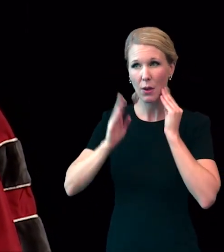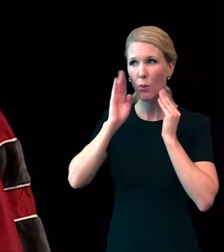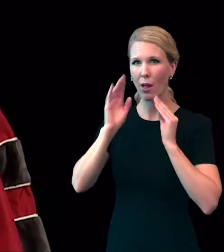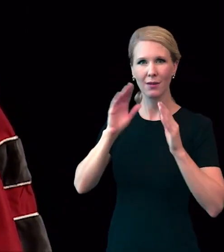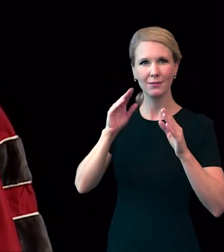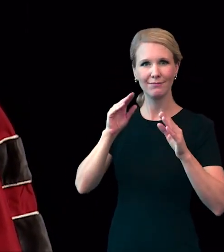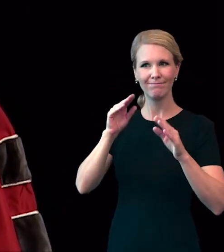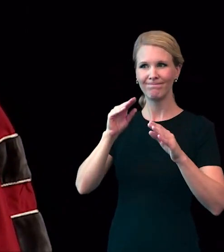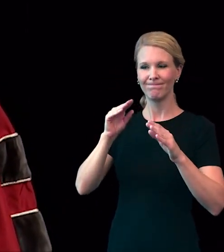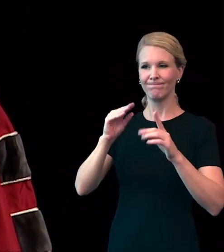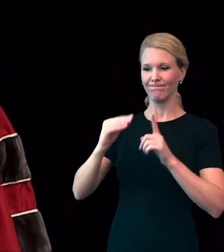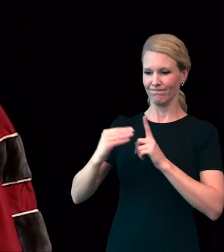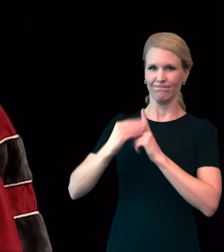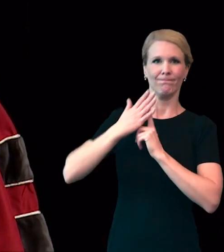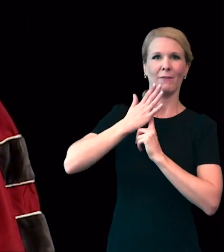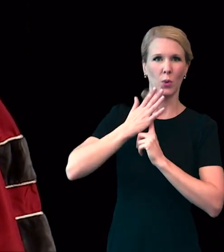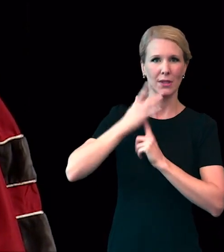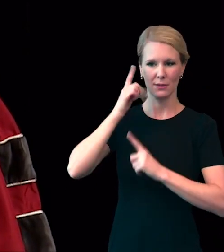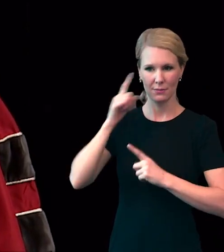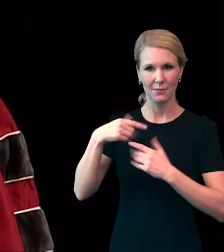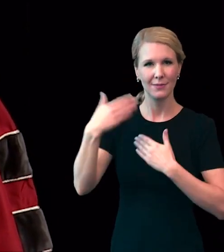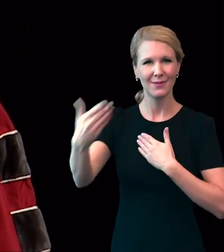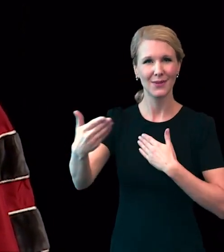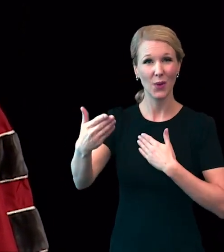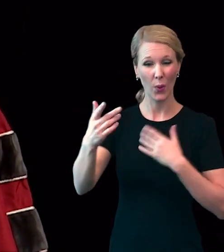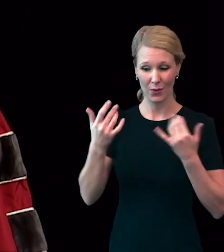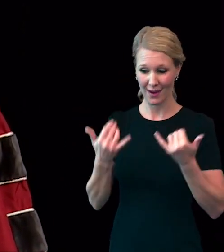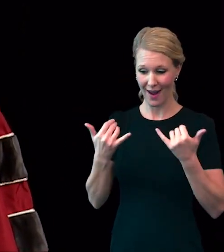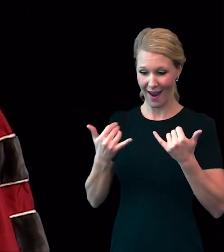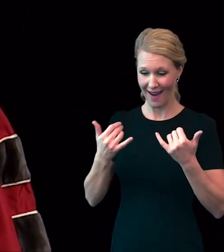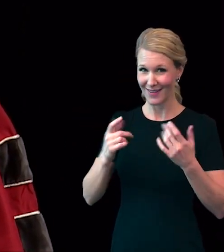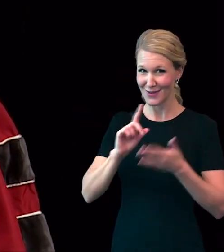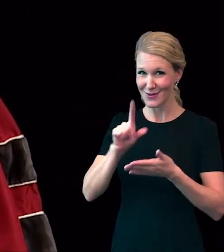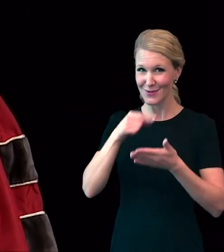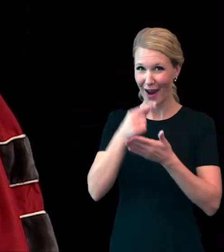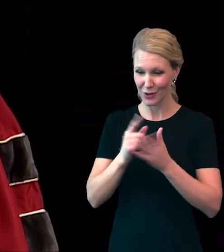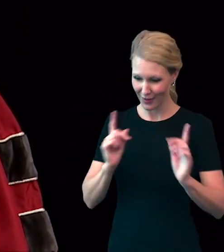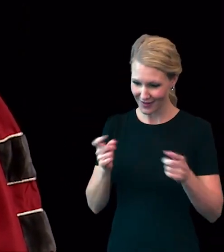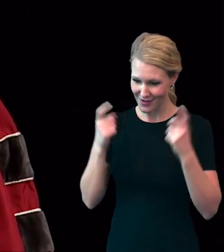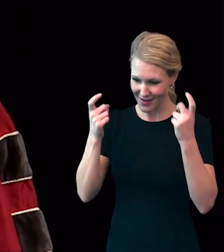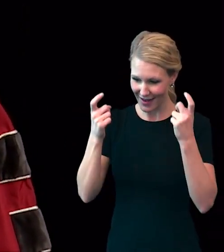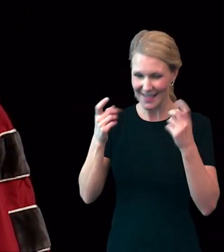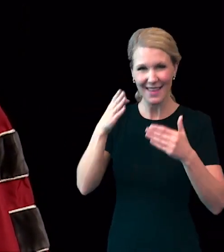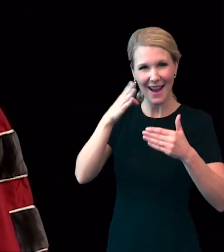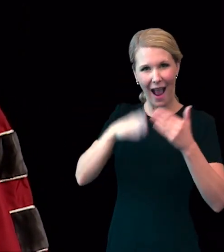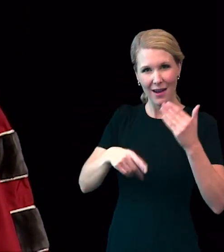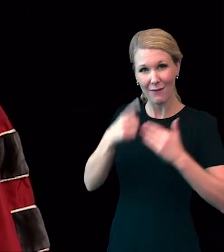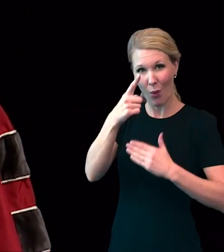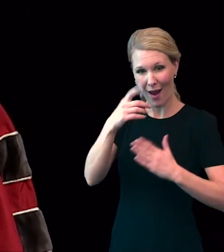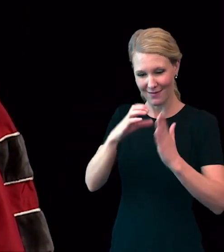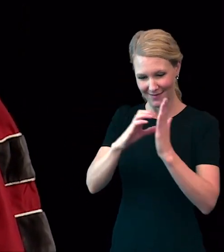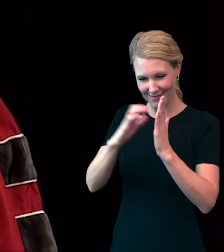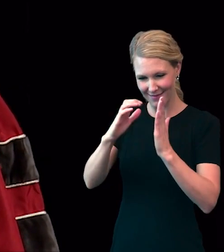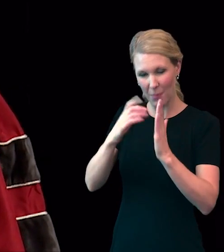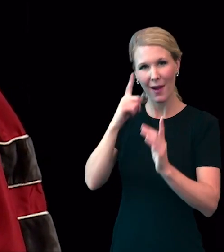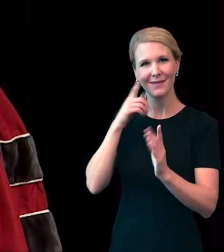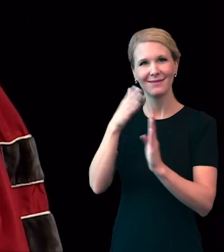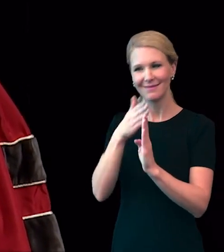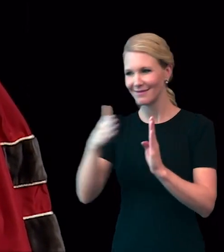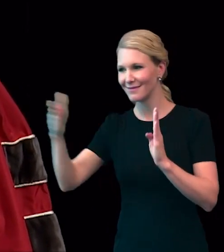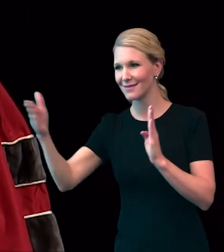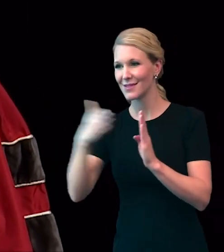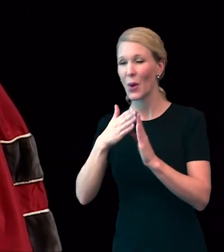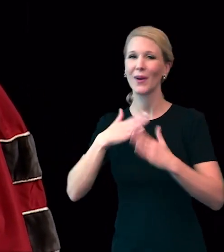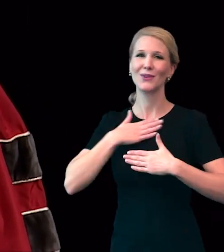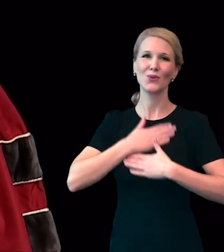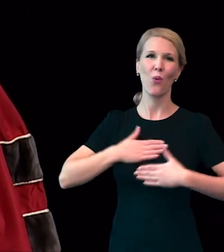wherever life takes you next. Commencement represents the completion of one chapter and the beginning of a new one just as promising as the last. Enjoy this moment. Once